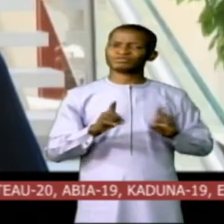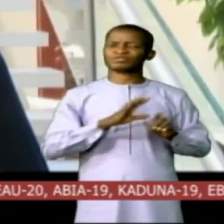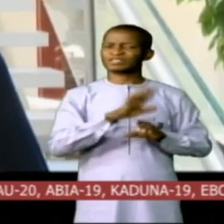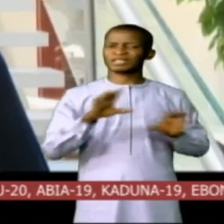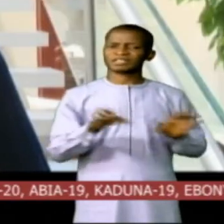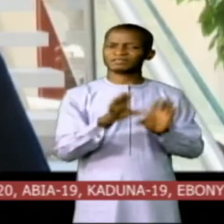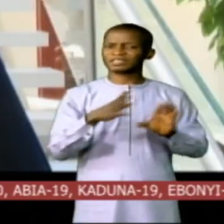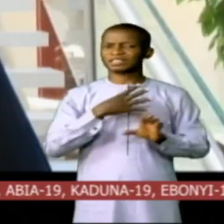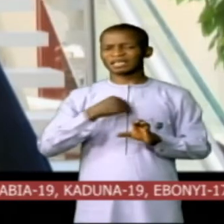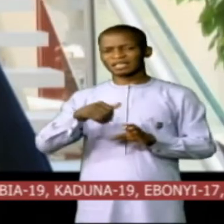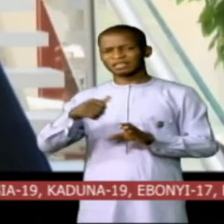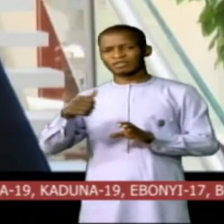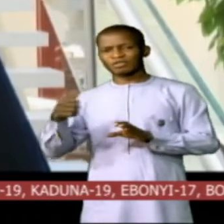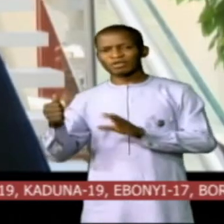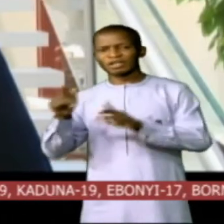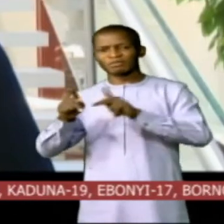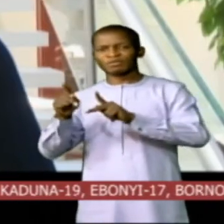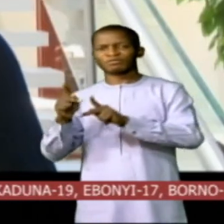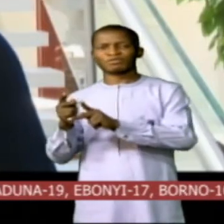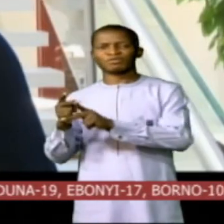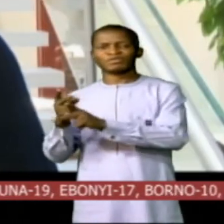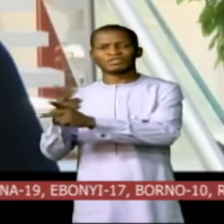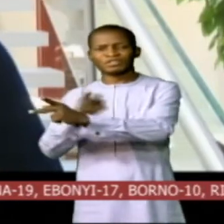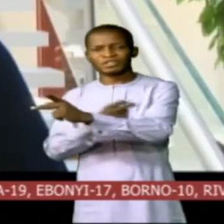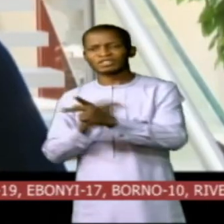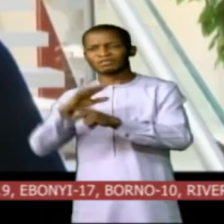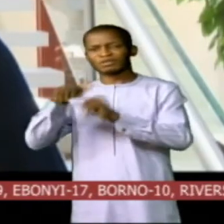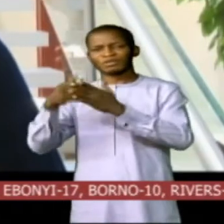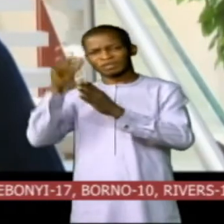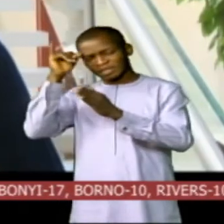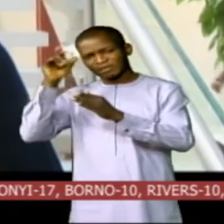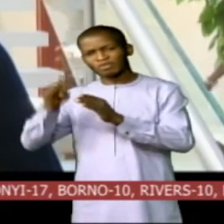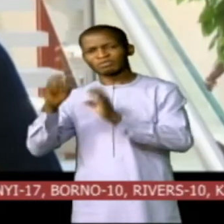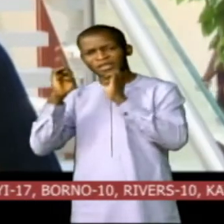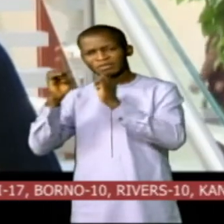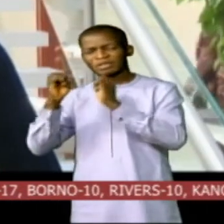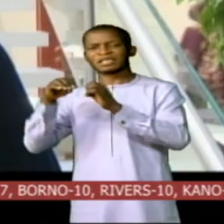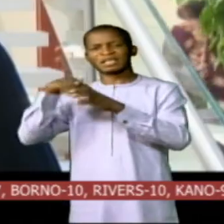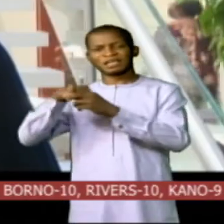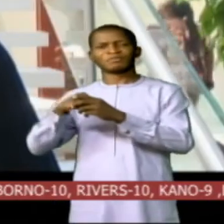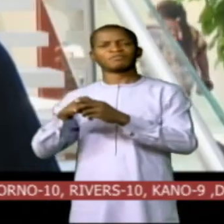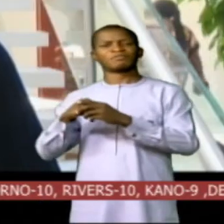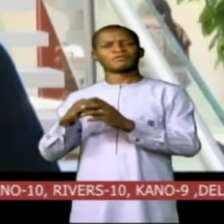the herders need to be educated in a modern way of ranching.